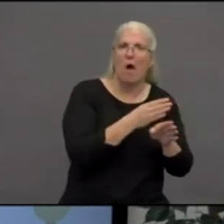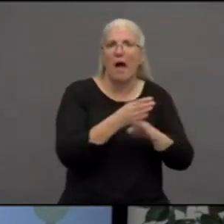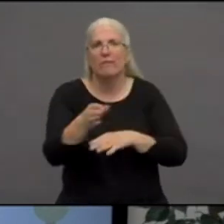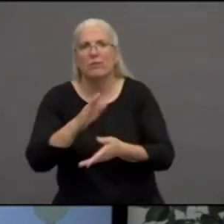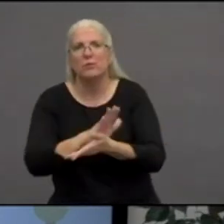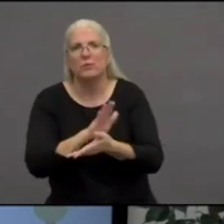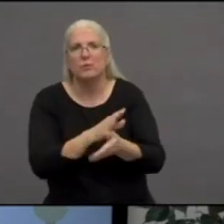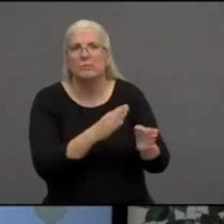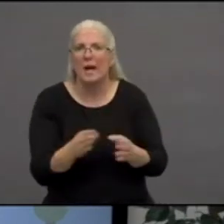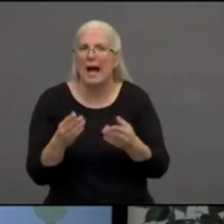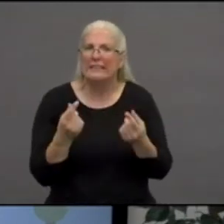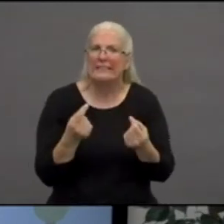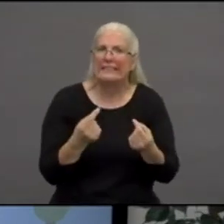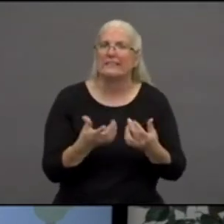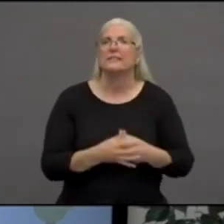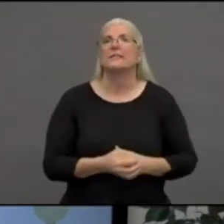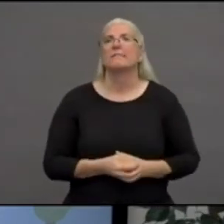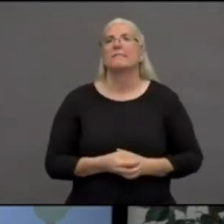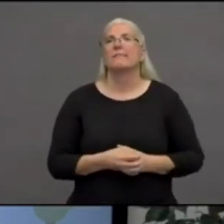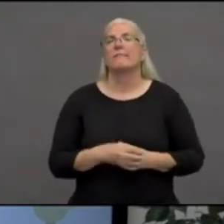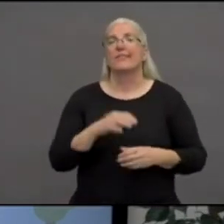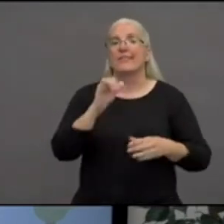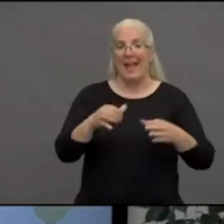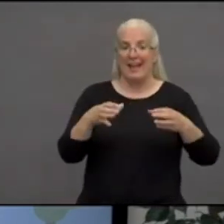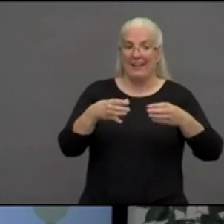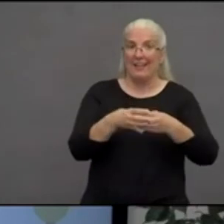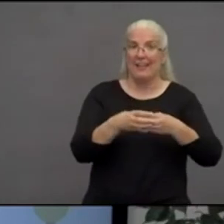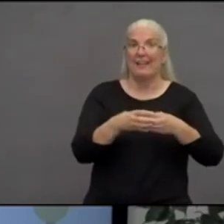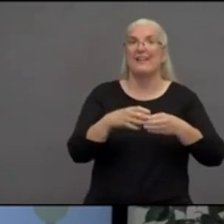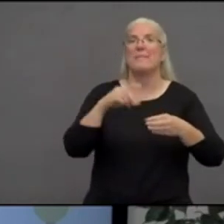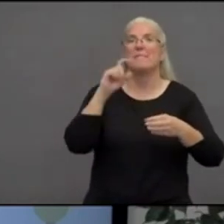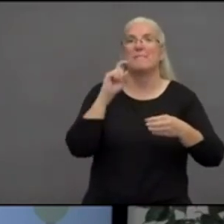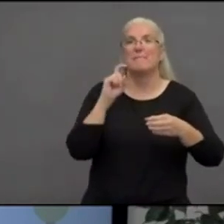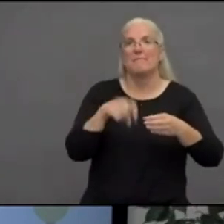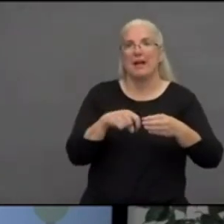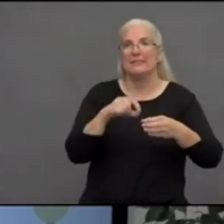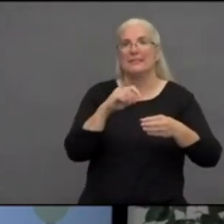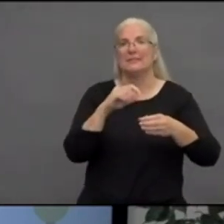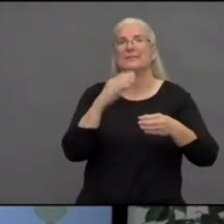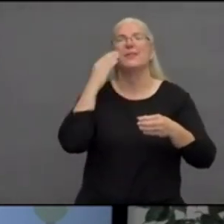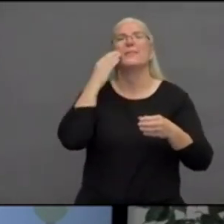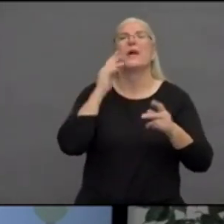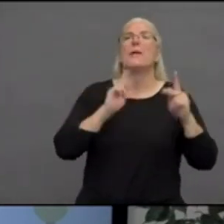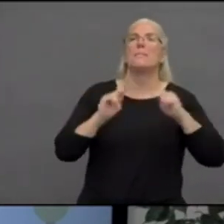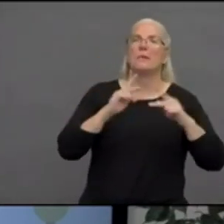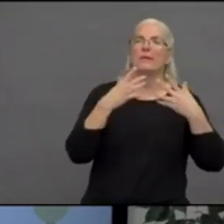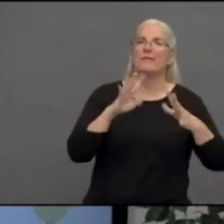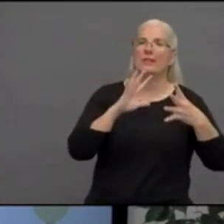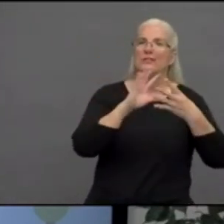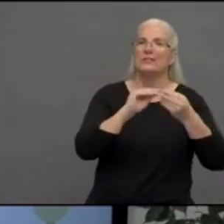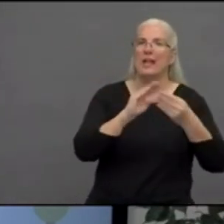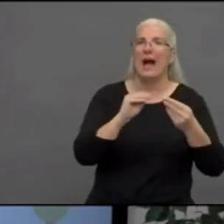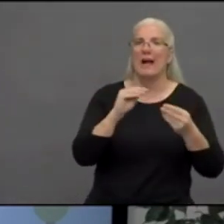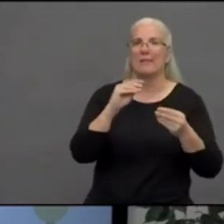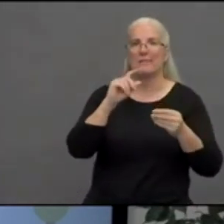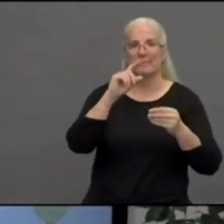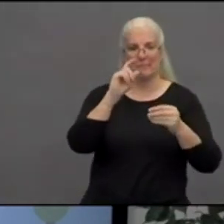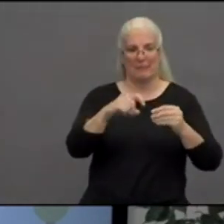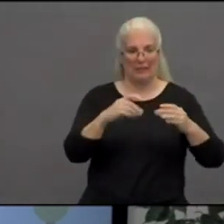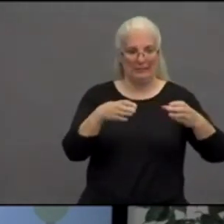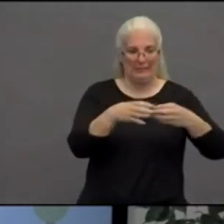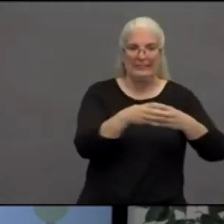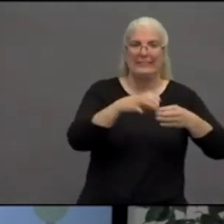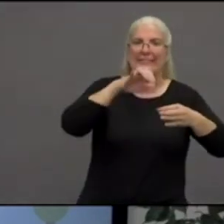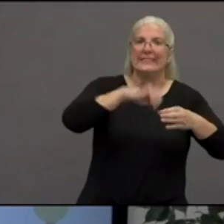The cohort is similar to, you might hear a lot of people talk about their social bubble, if you will. The cohort